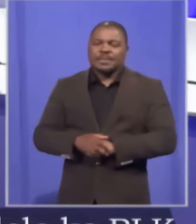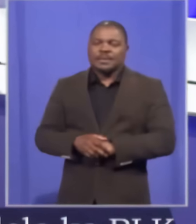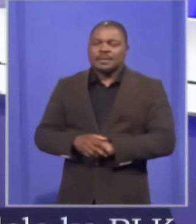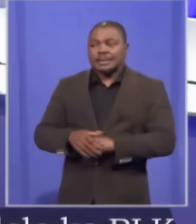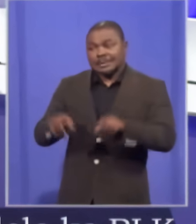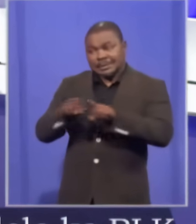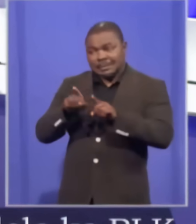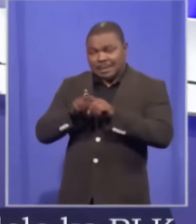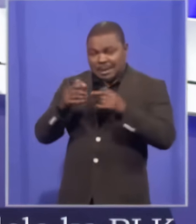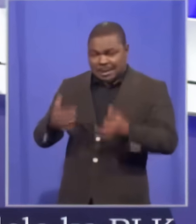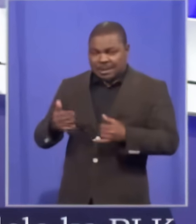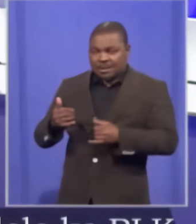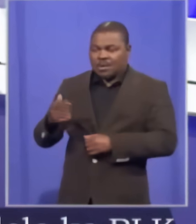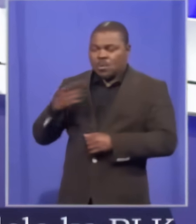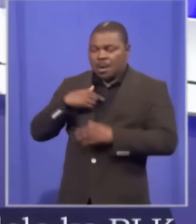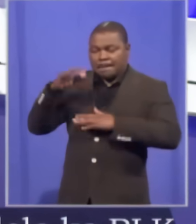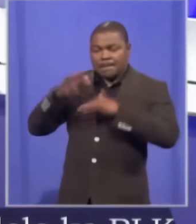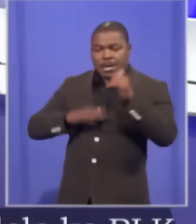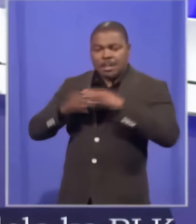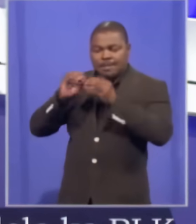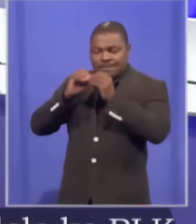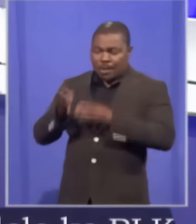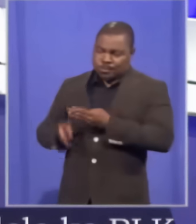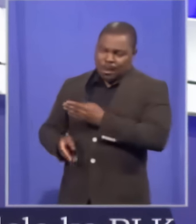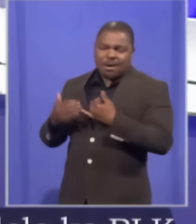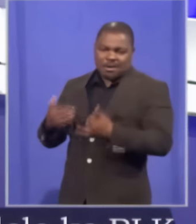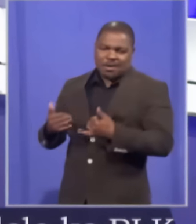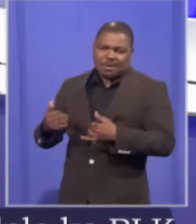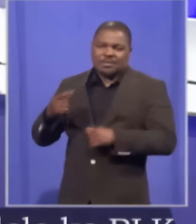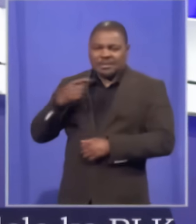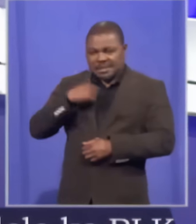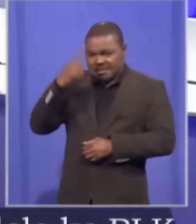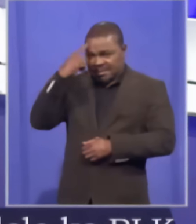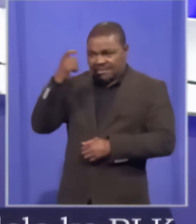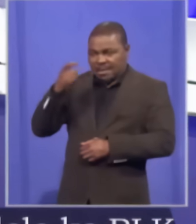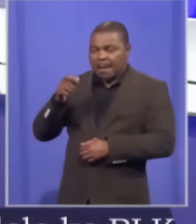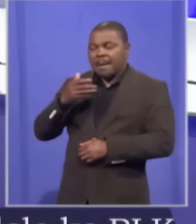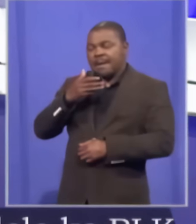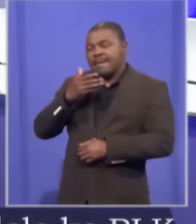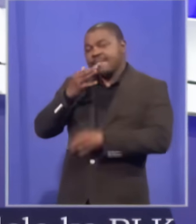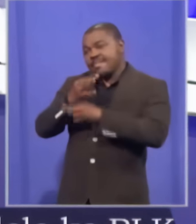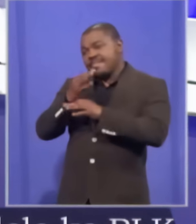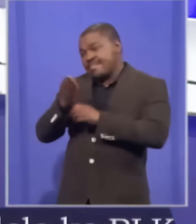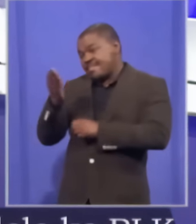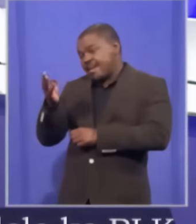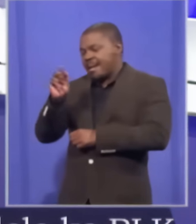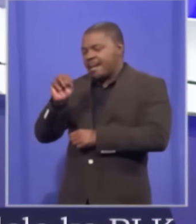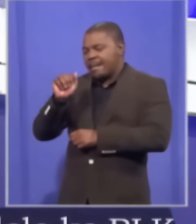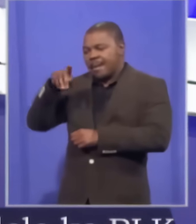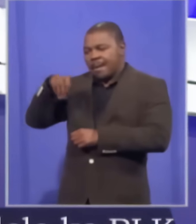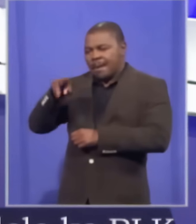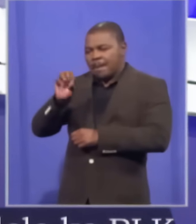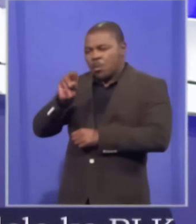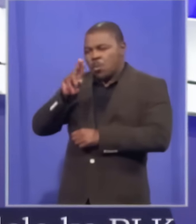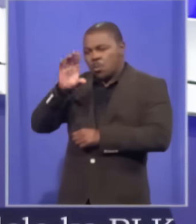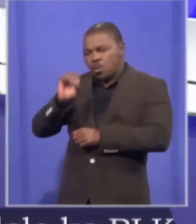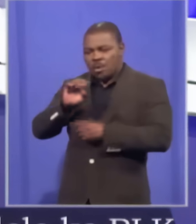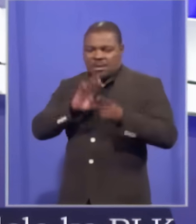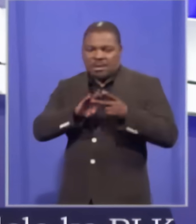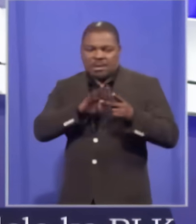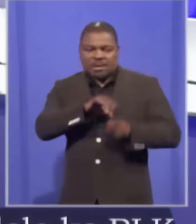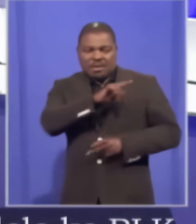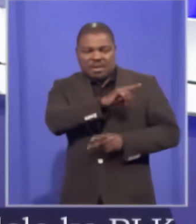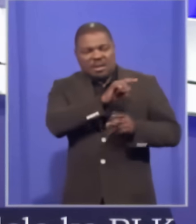bolela ka tsela ye go na le construction fao so re no nagana gore Ntate Mapoulo le bao ba gwanta ke nako ela ya